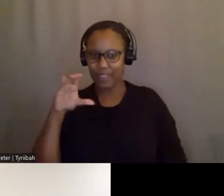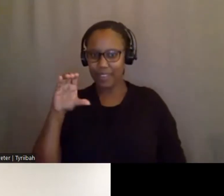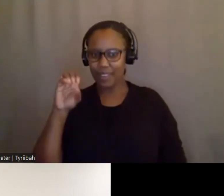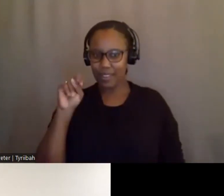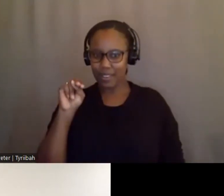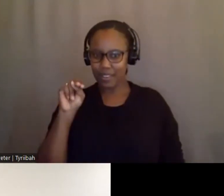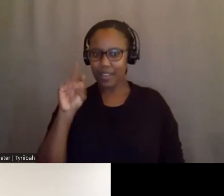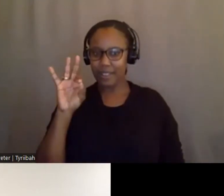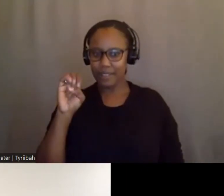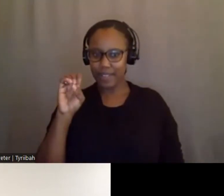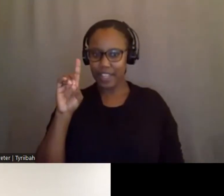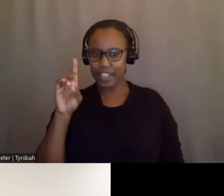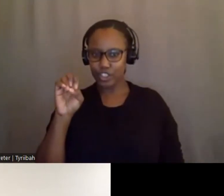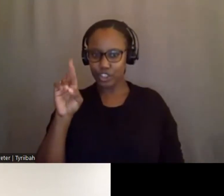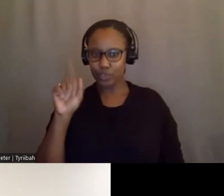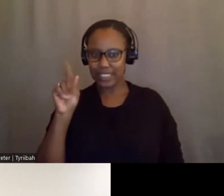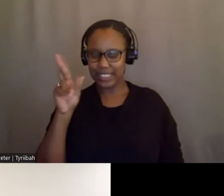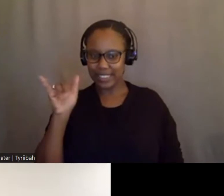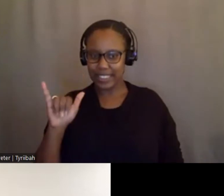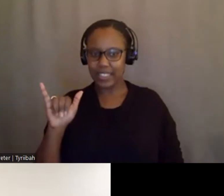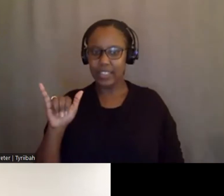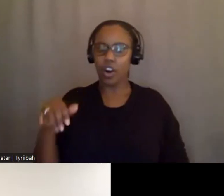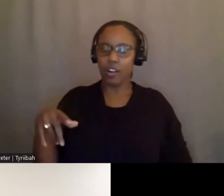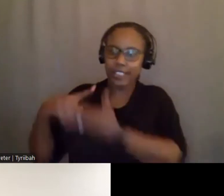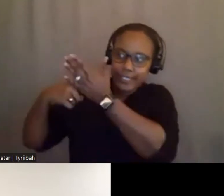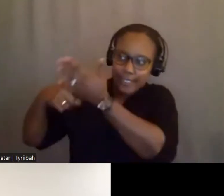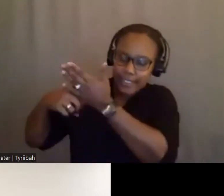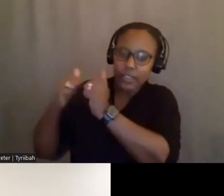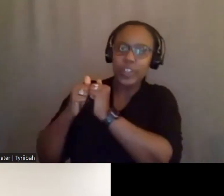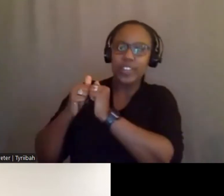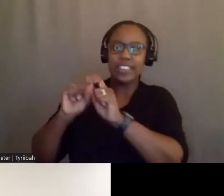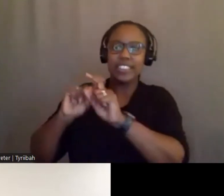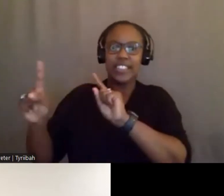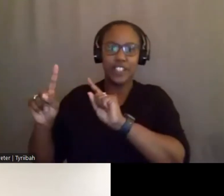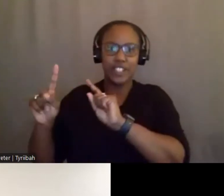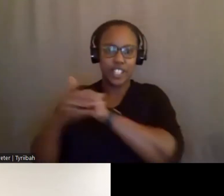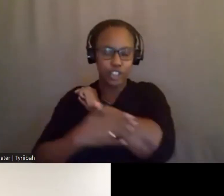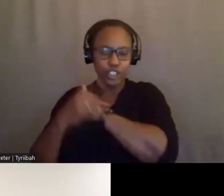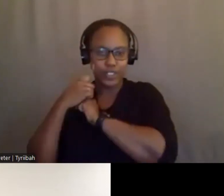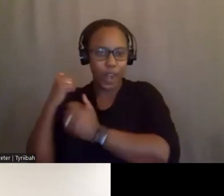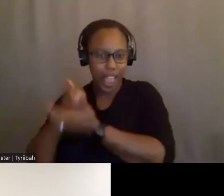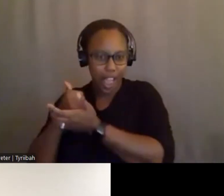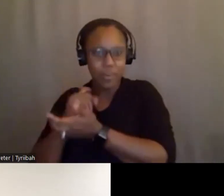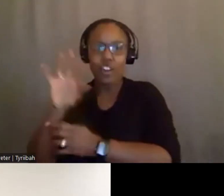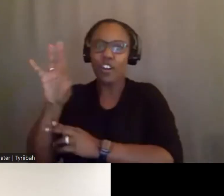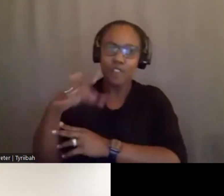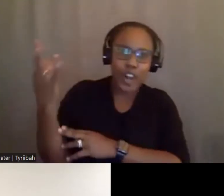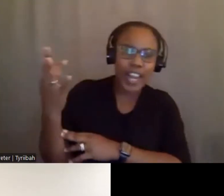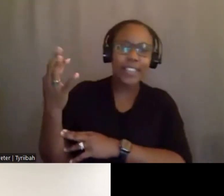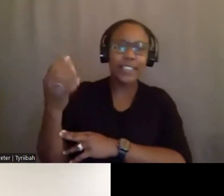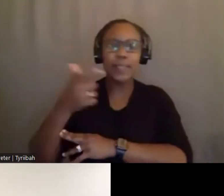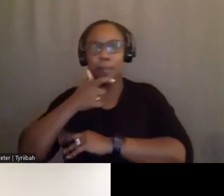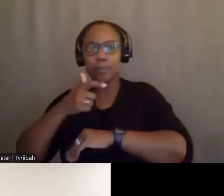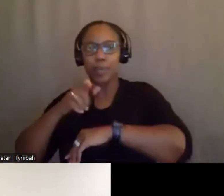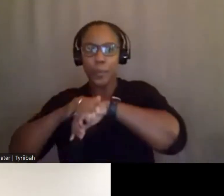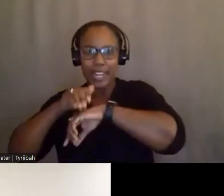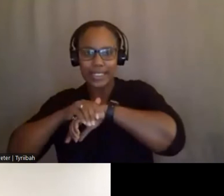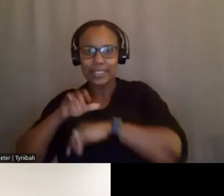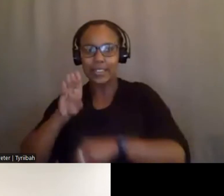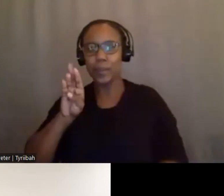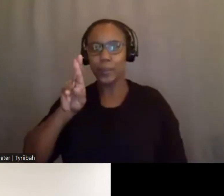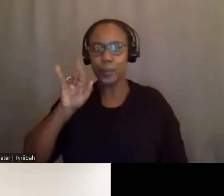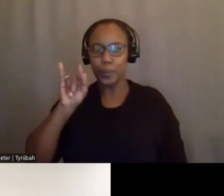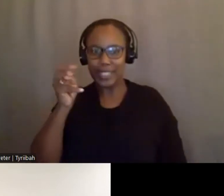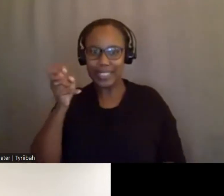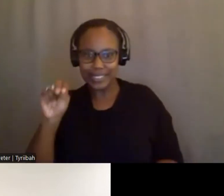like France, you know, Britain for help in the war. And they also go to these other Native American nations and appeal